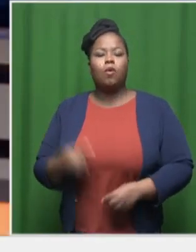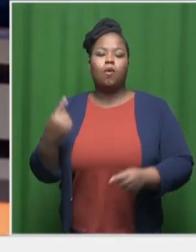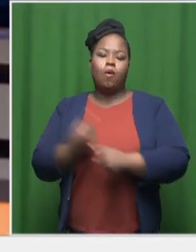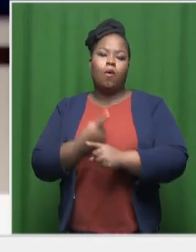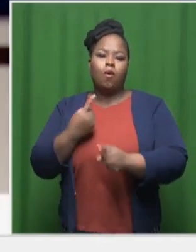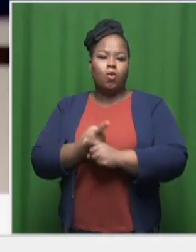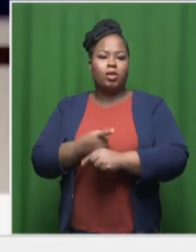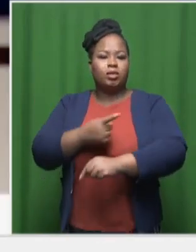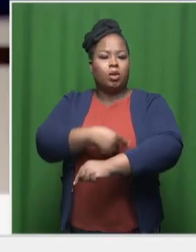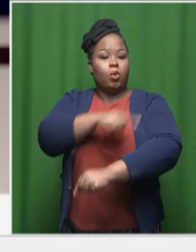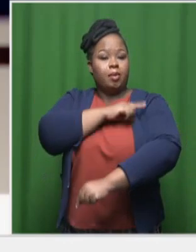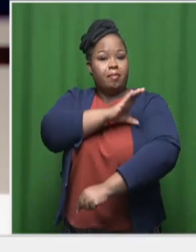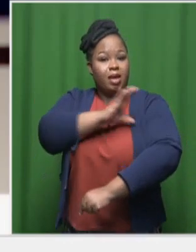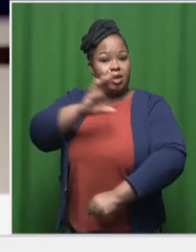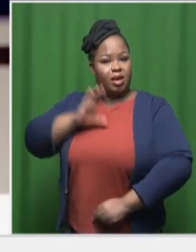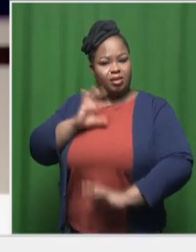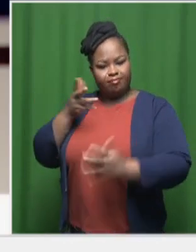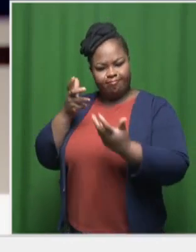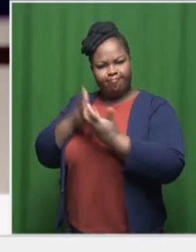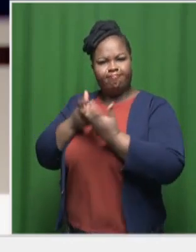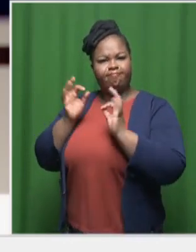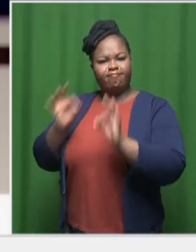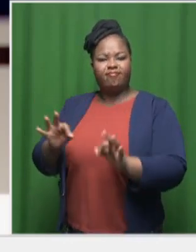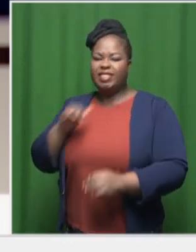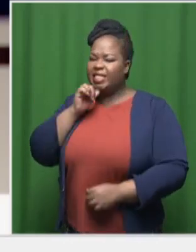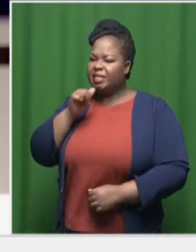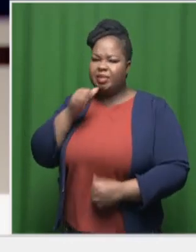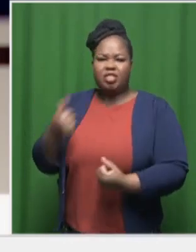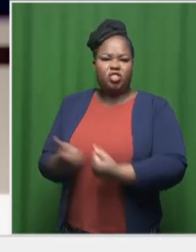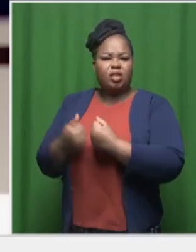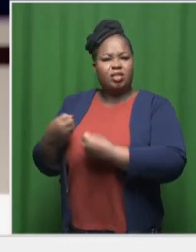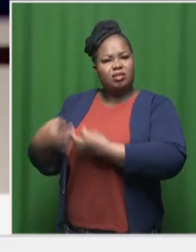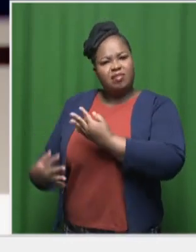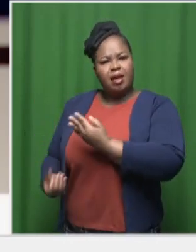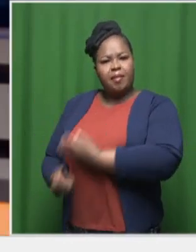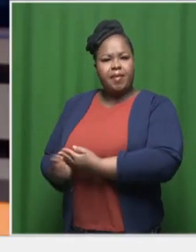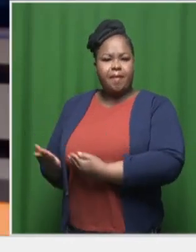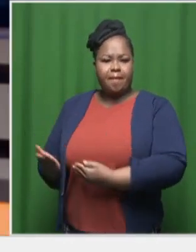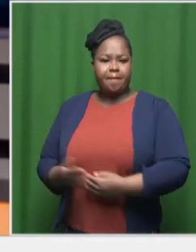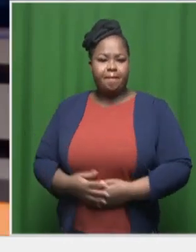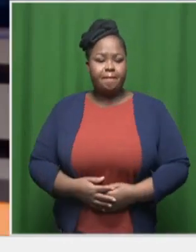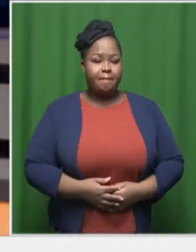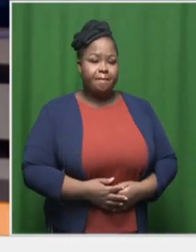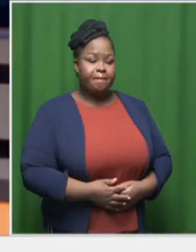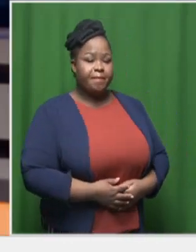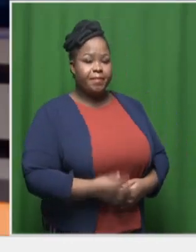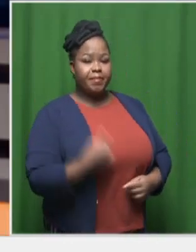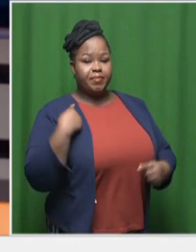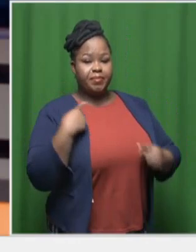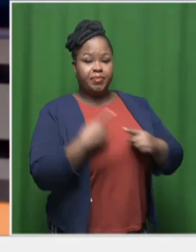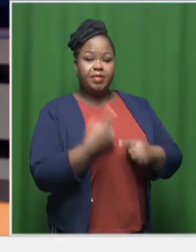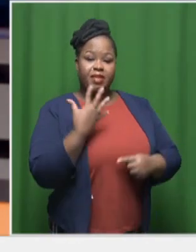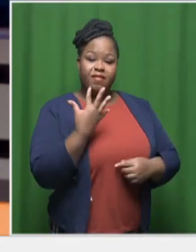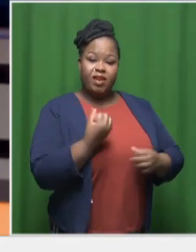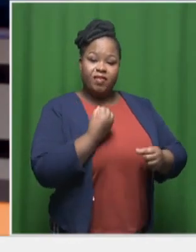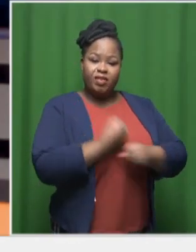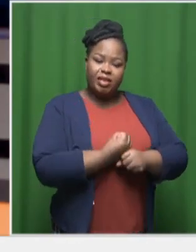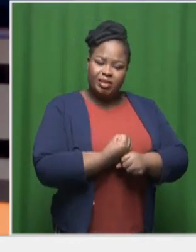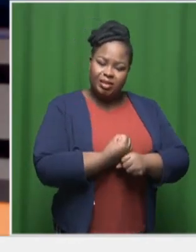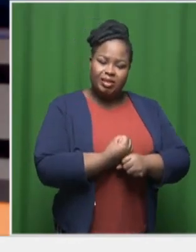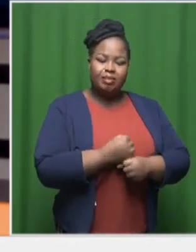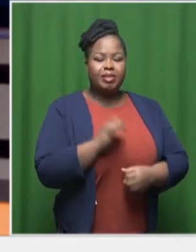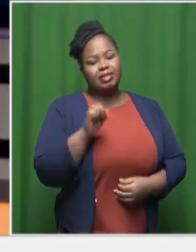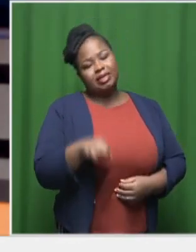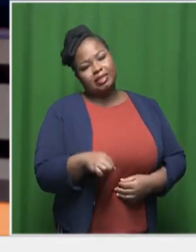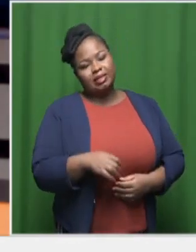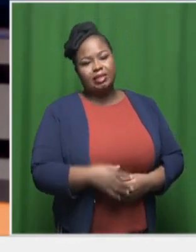our mandate quite efficiently despite those challenges. So over these 5 years, and despite what you